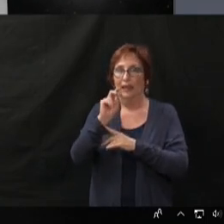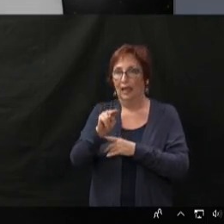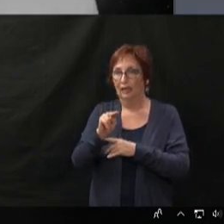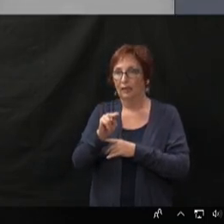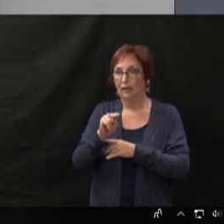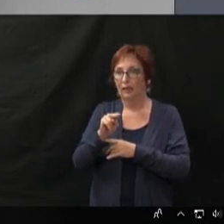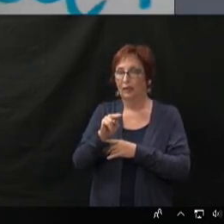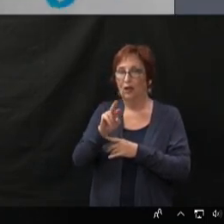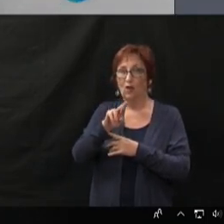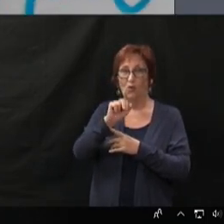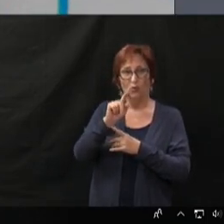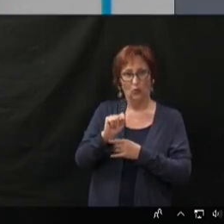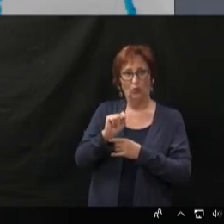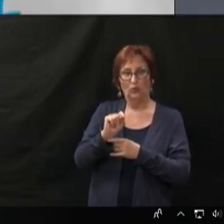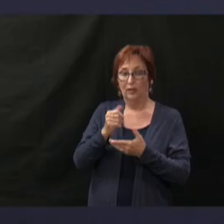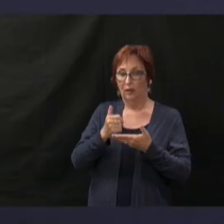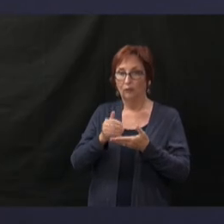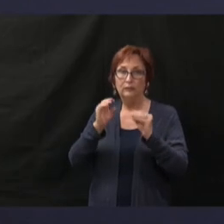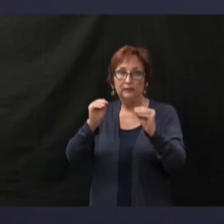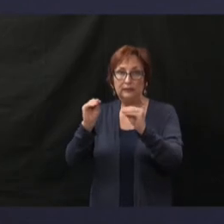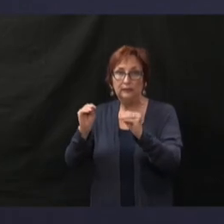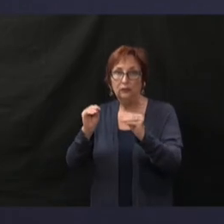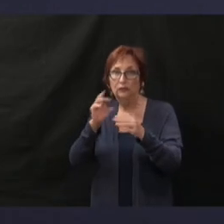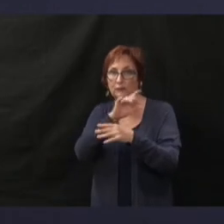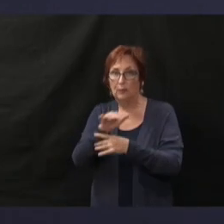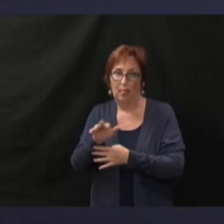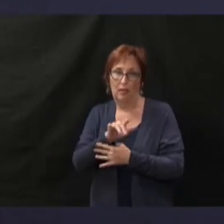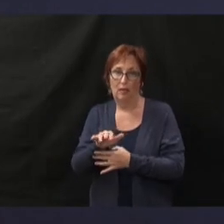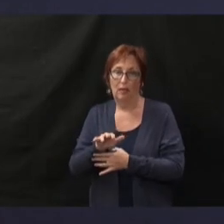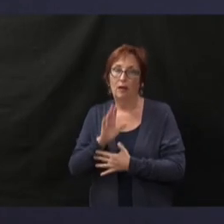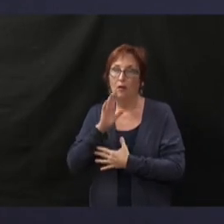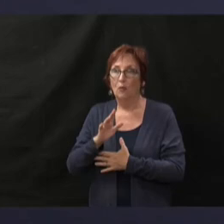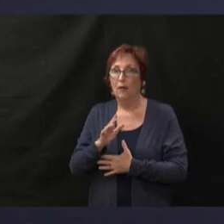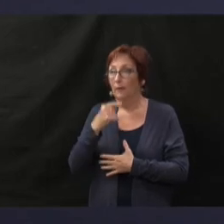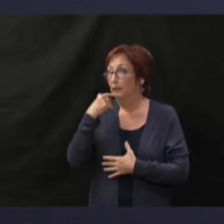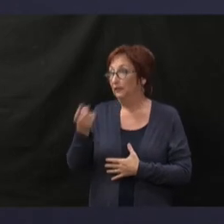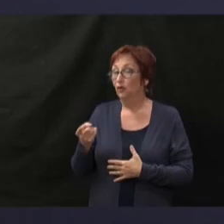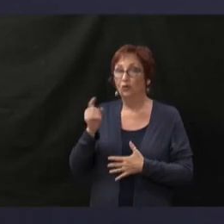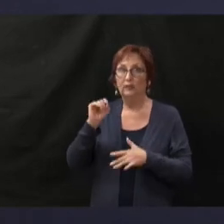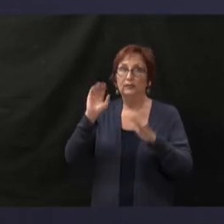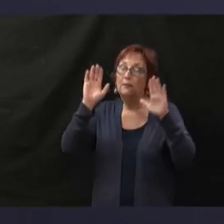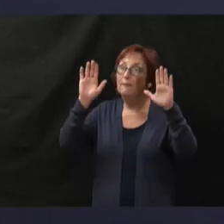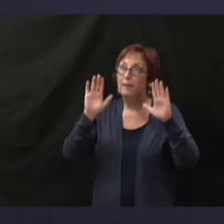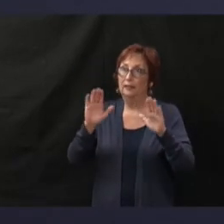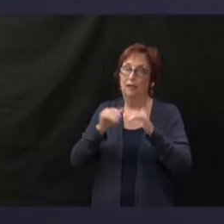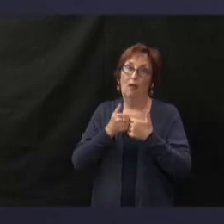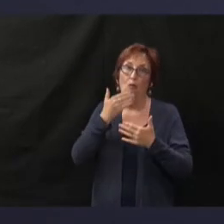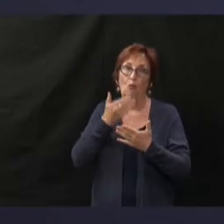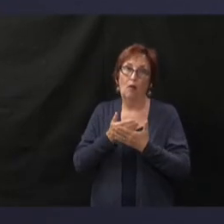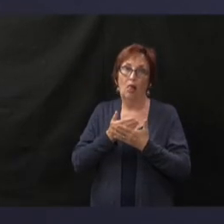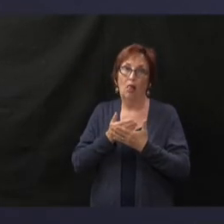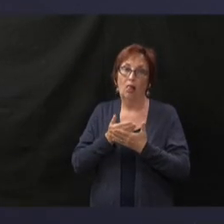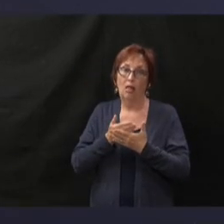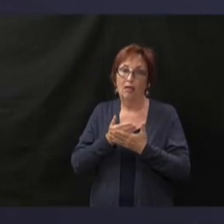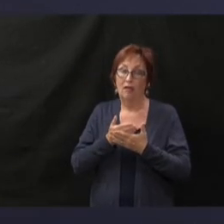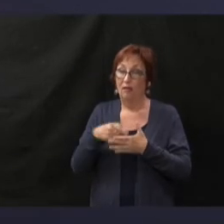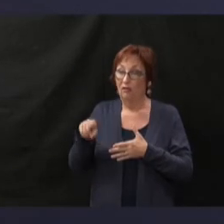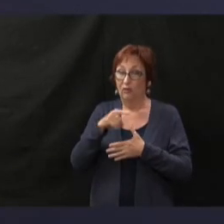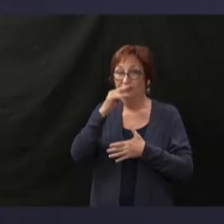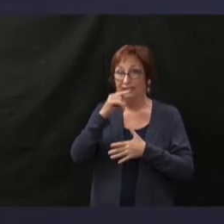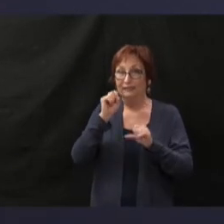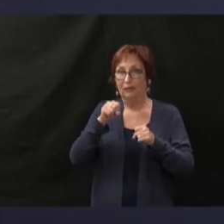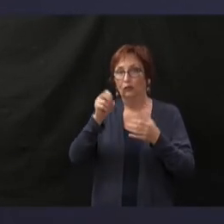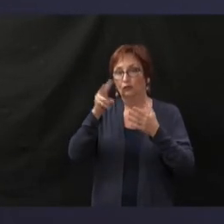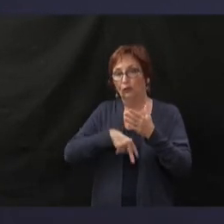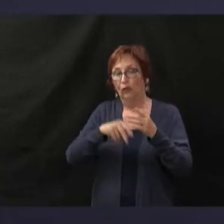Latin roots to teach spelling. And I'm going to tell you, it's amazing how well those kids could read words that